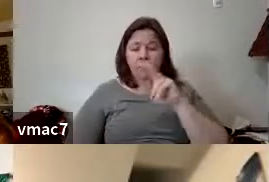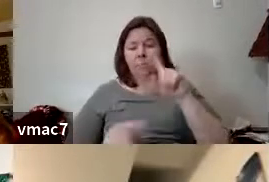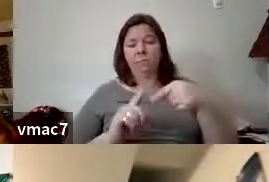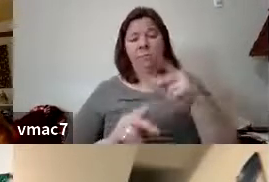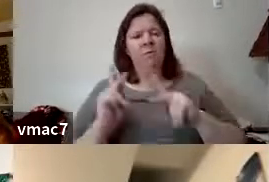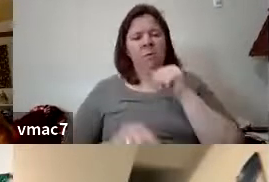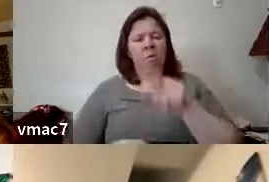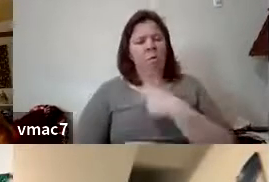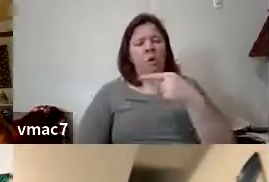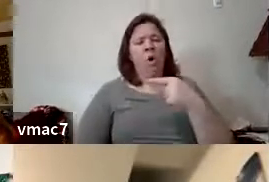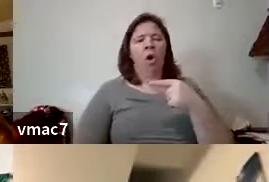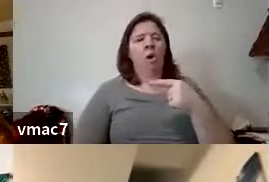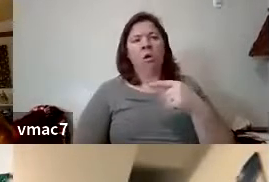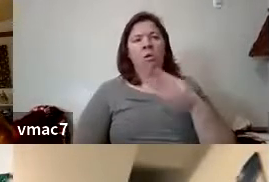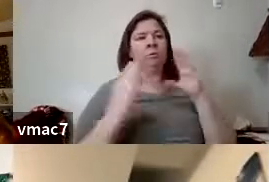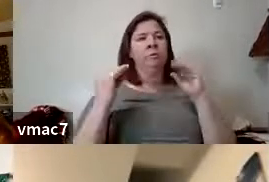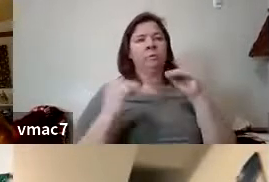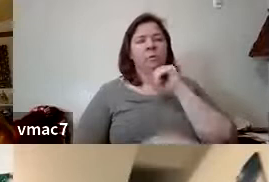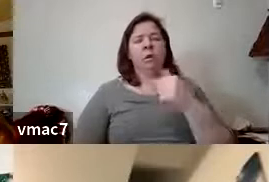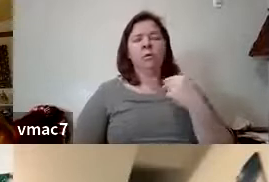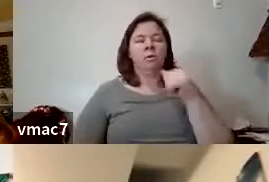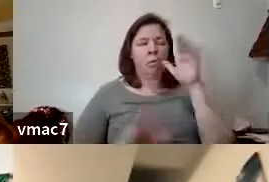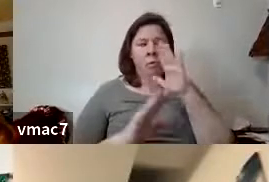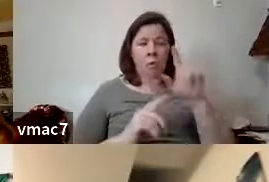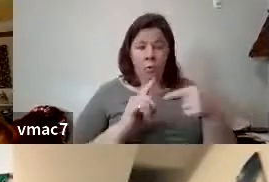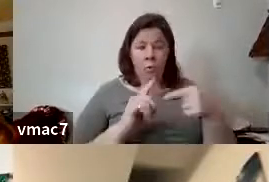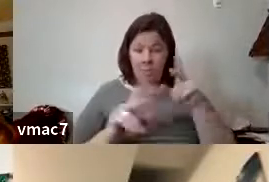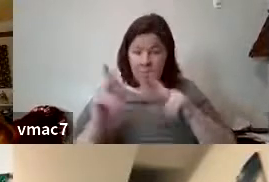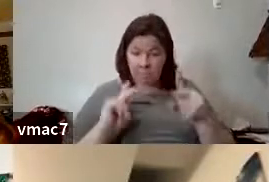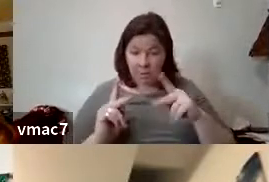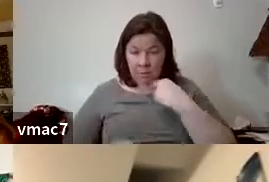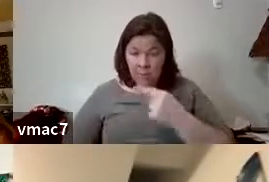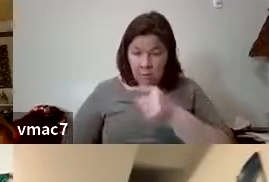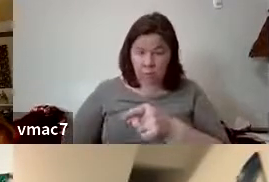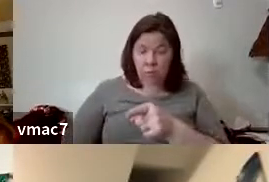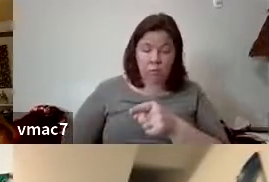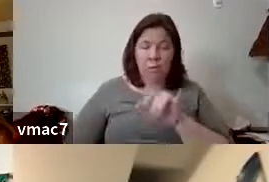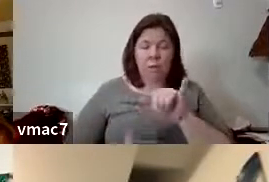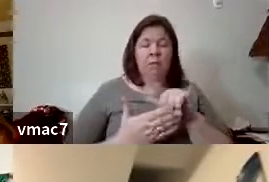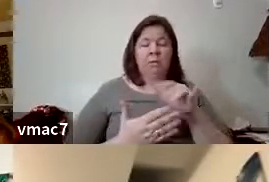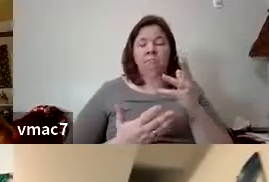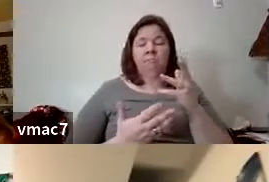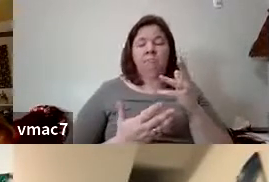be long-winded, so don't worry, guys. But when people tell you that